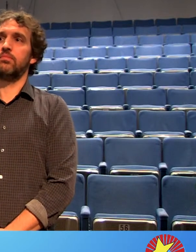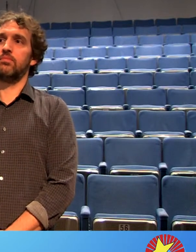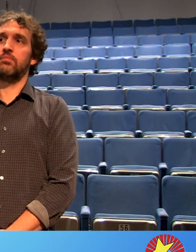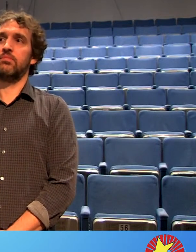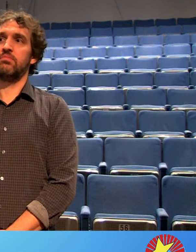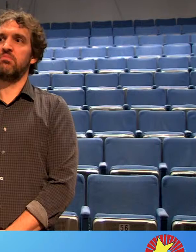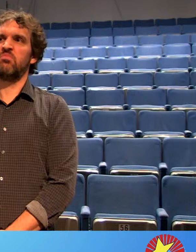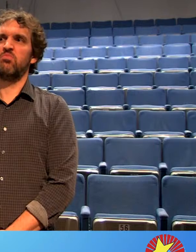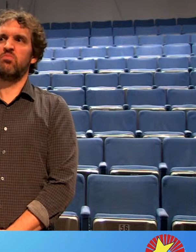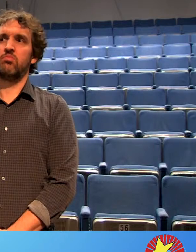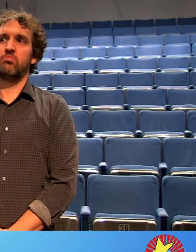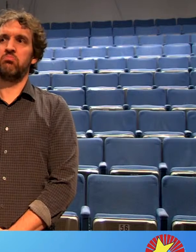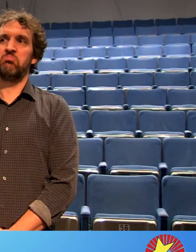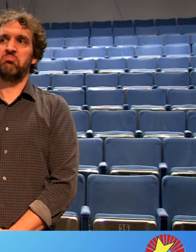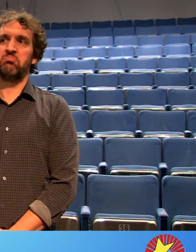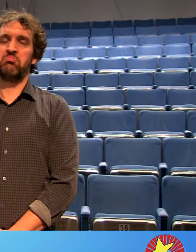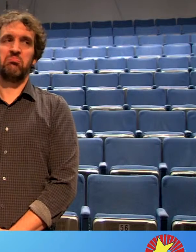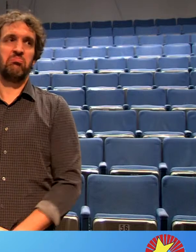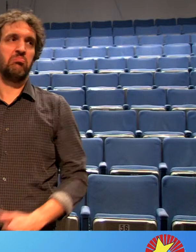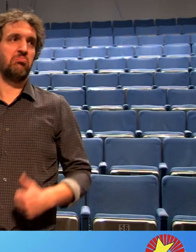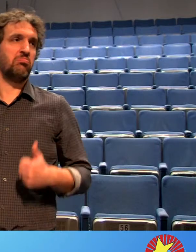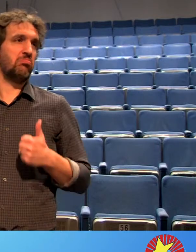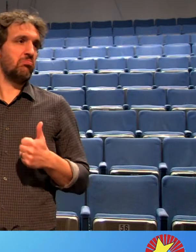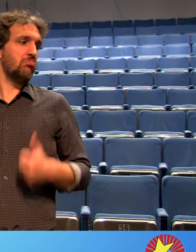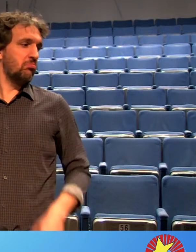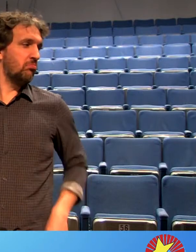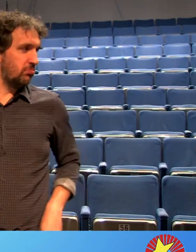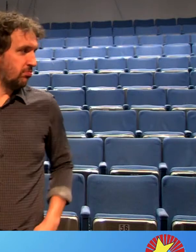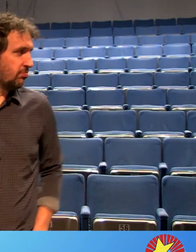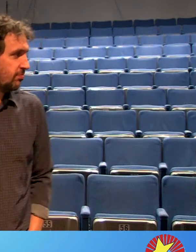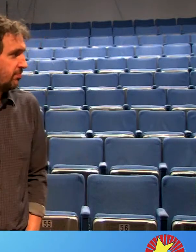We're working on it. Okay, thank you.